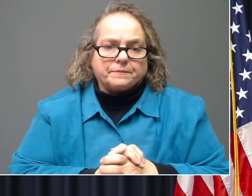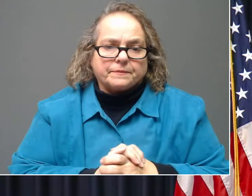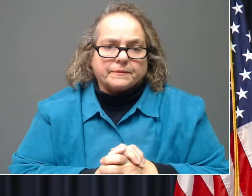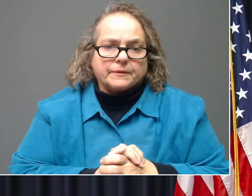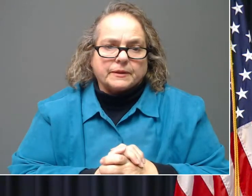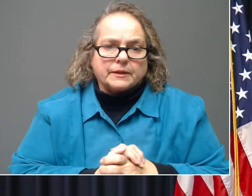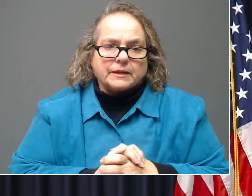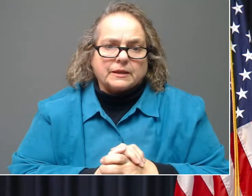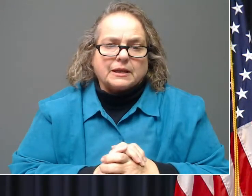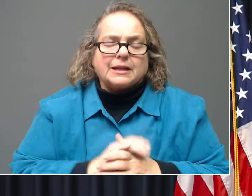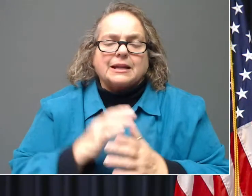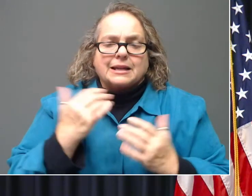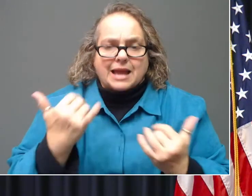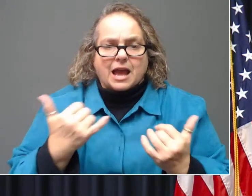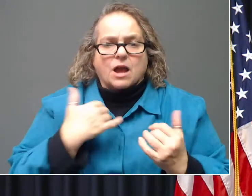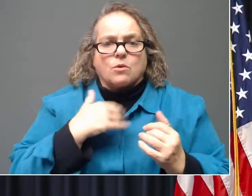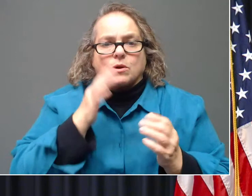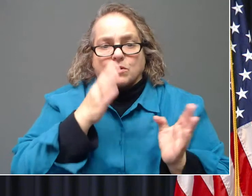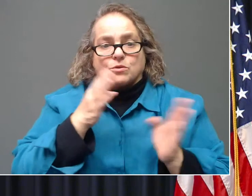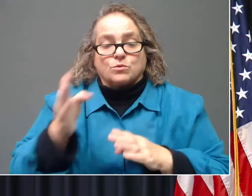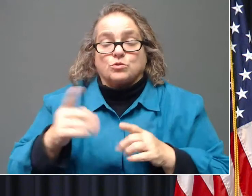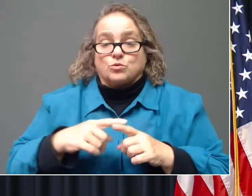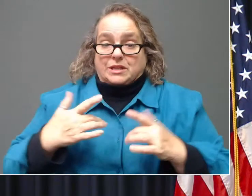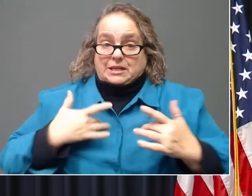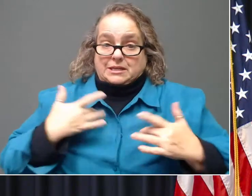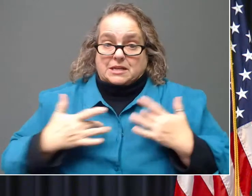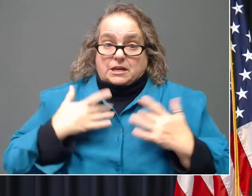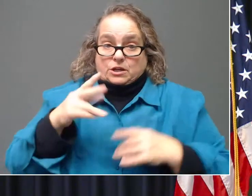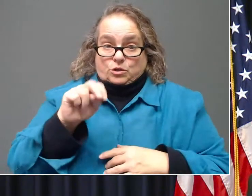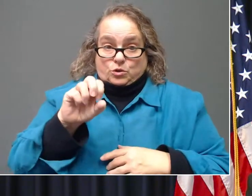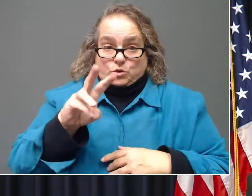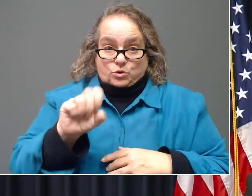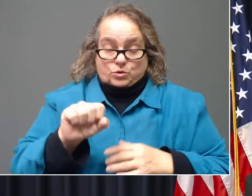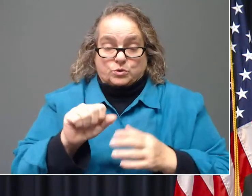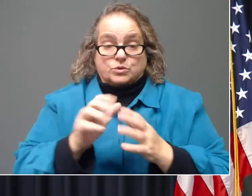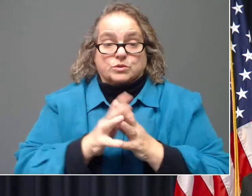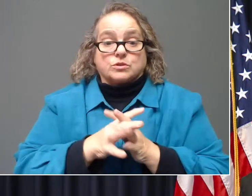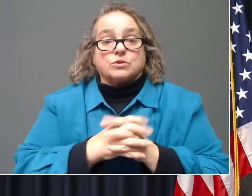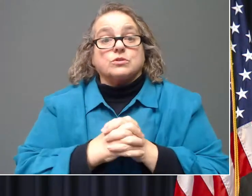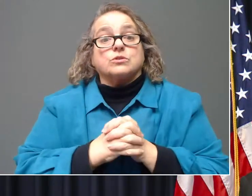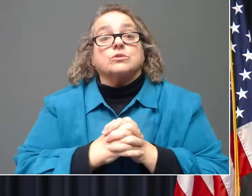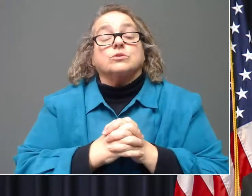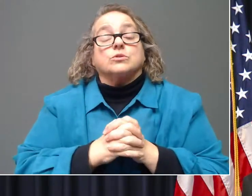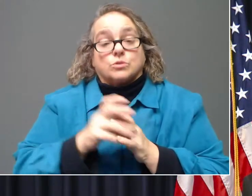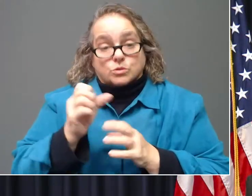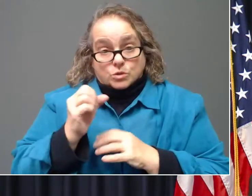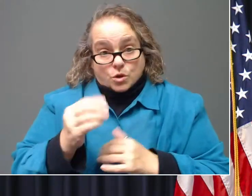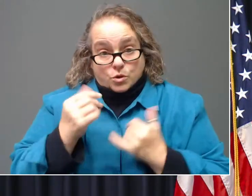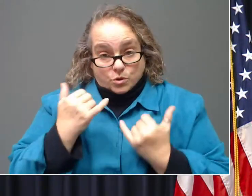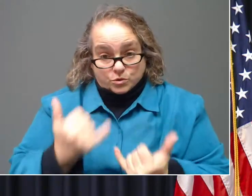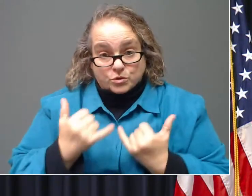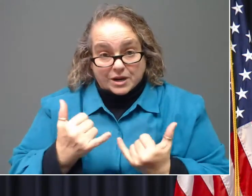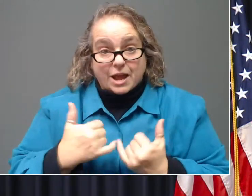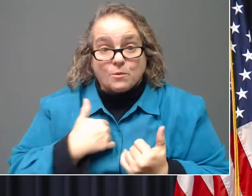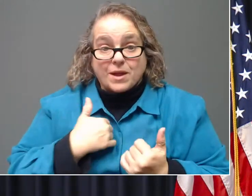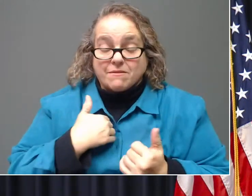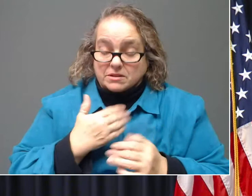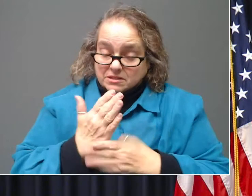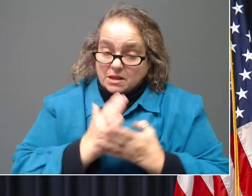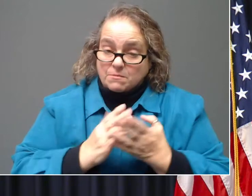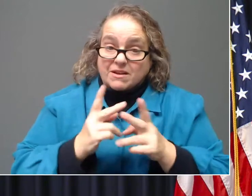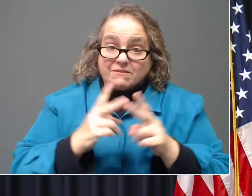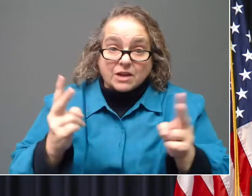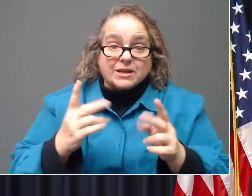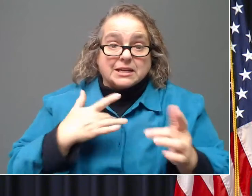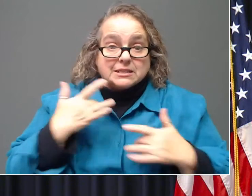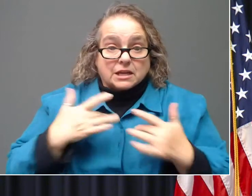Let's move to the exciting news. So today, we have some very exciting news